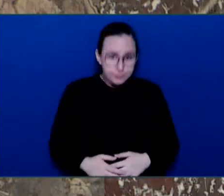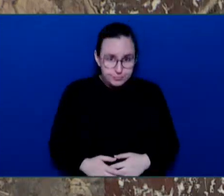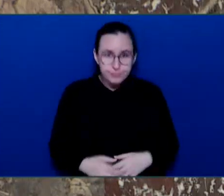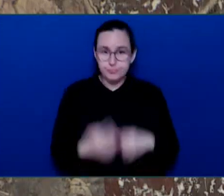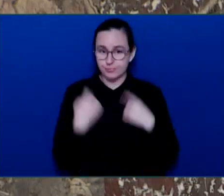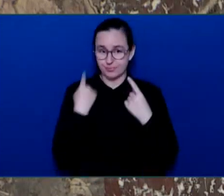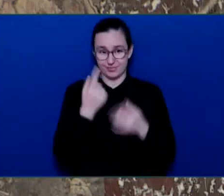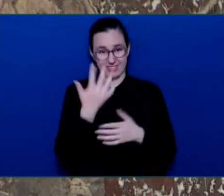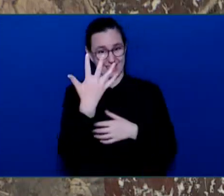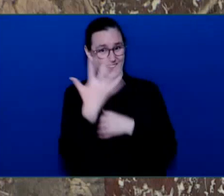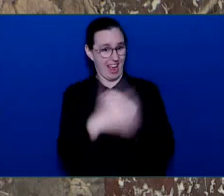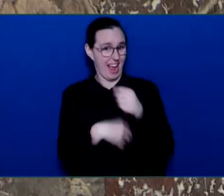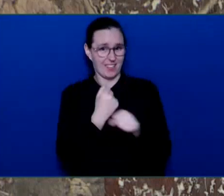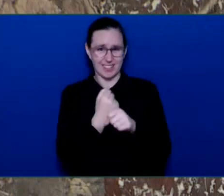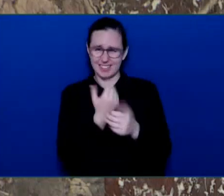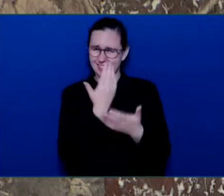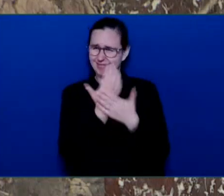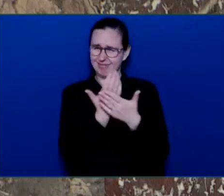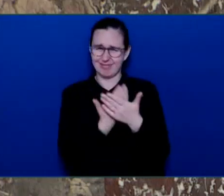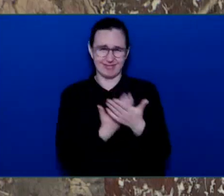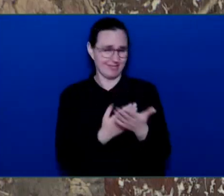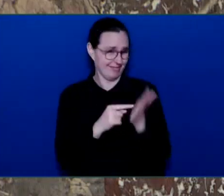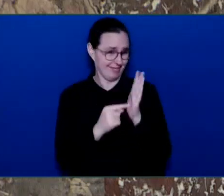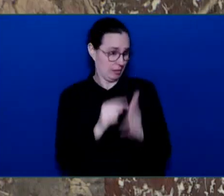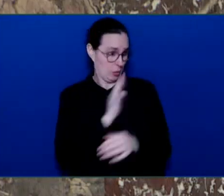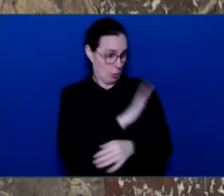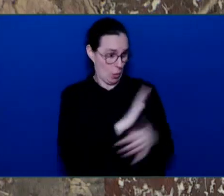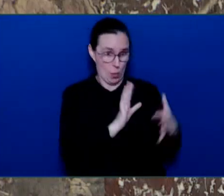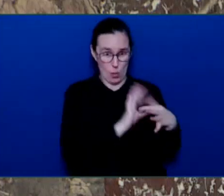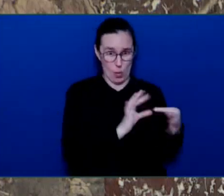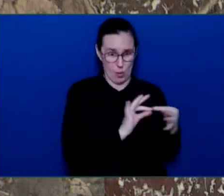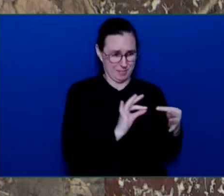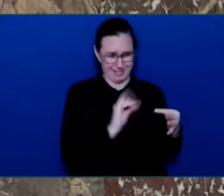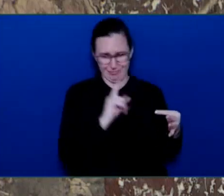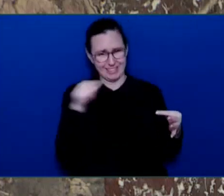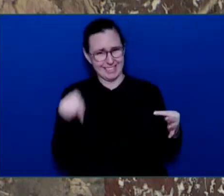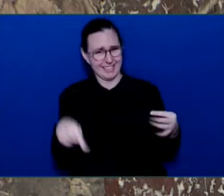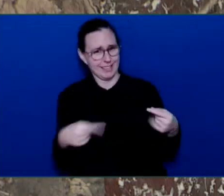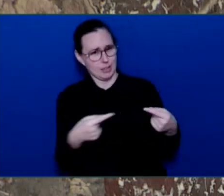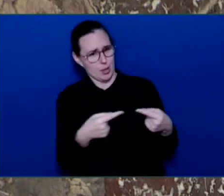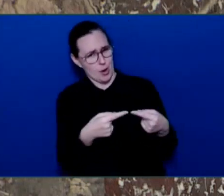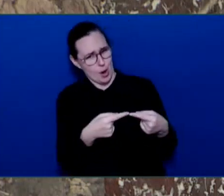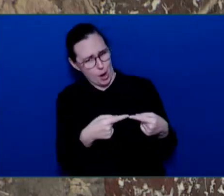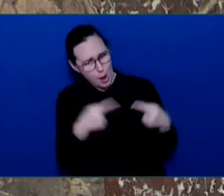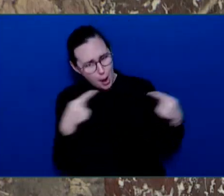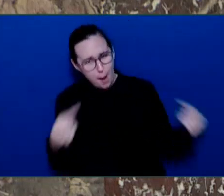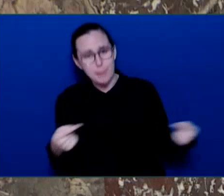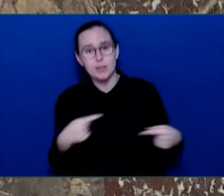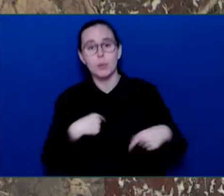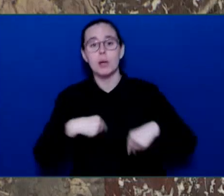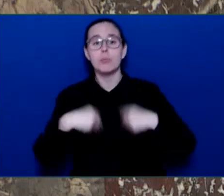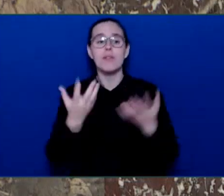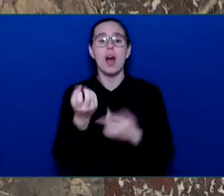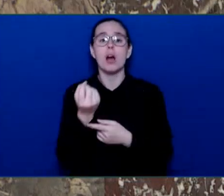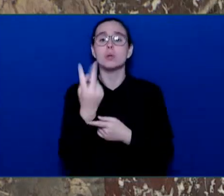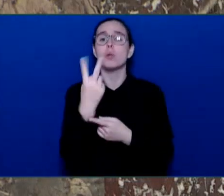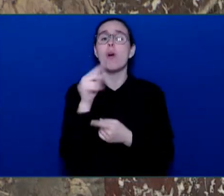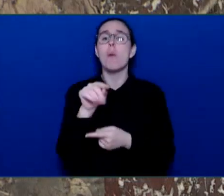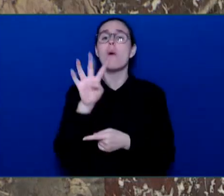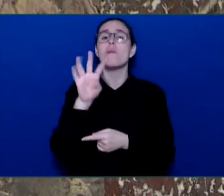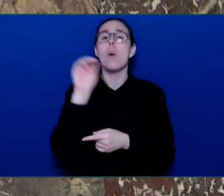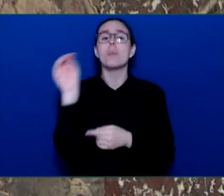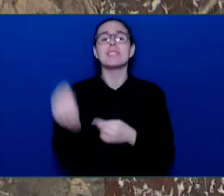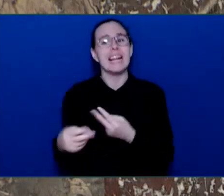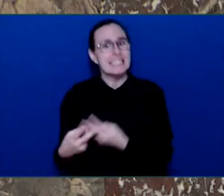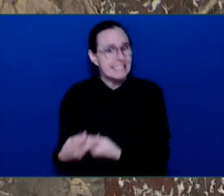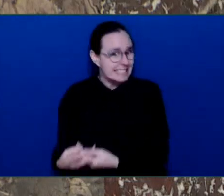delivering 12.4% savings over what the old government's rate plan was for all British Columbians, saving families more